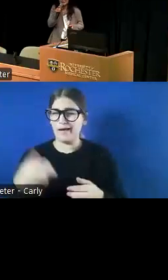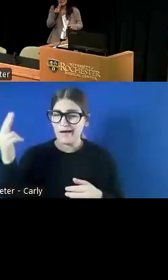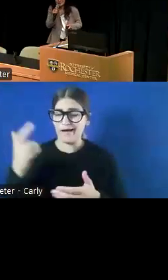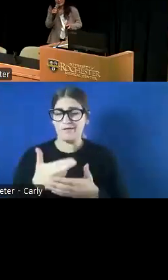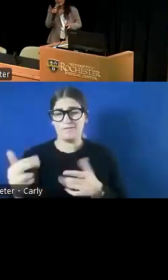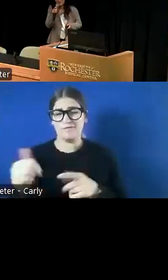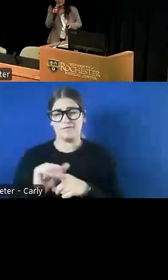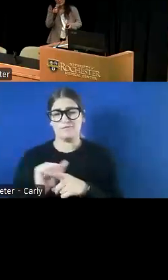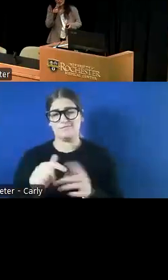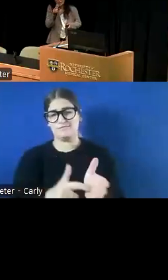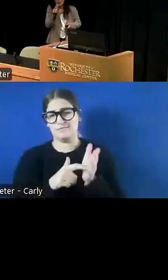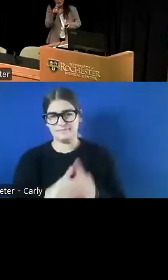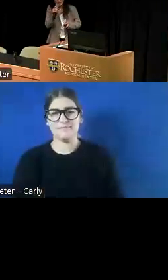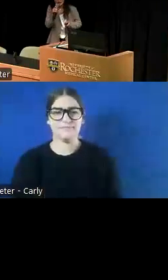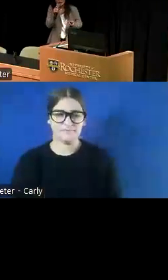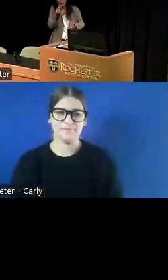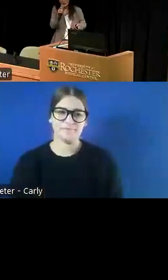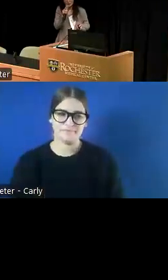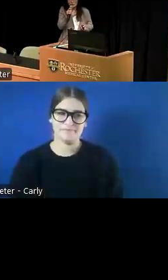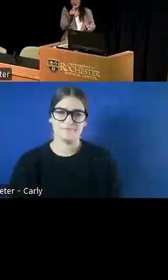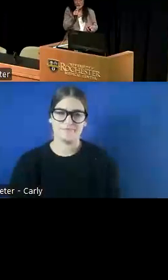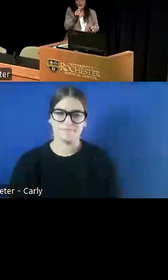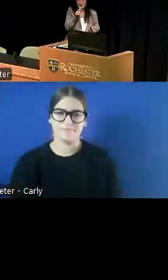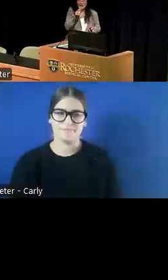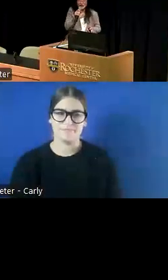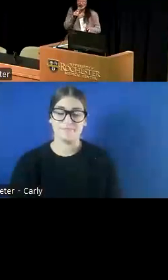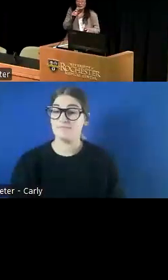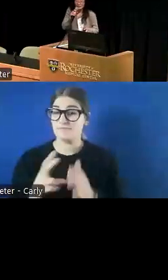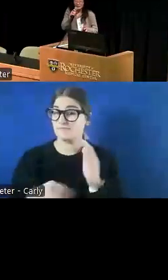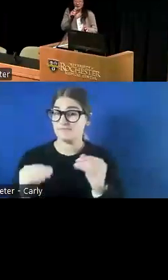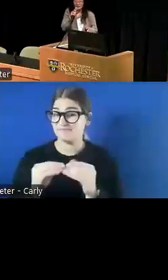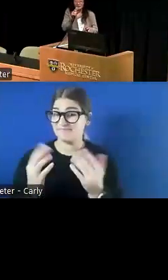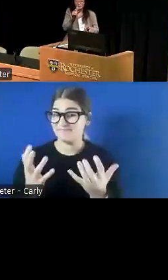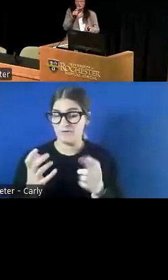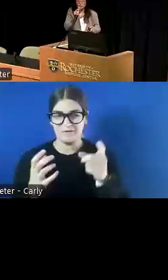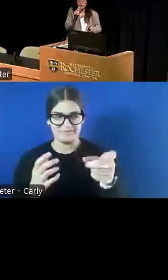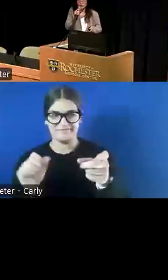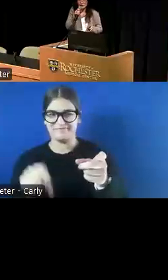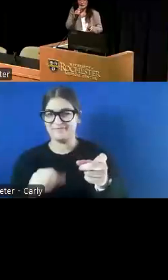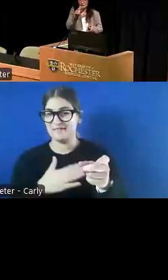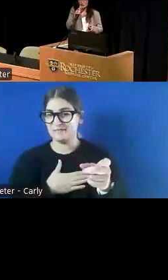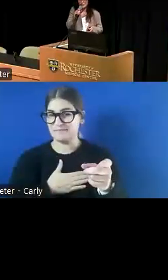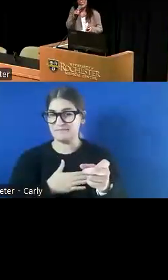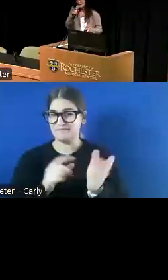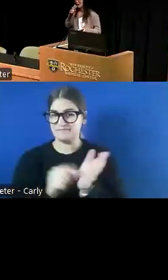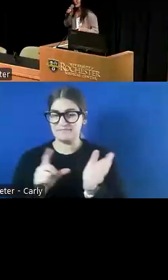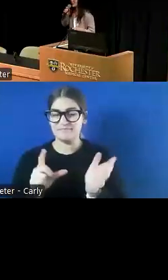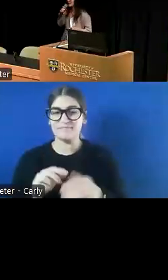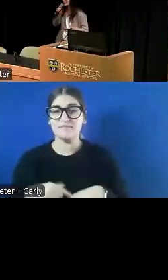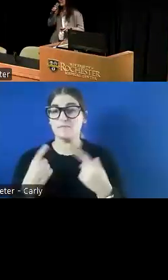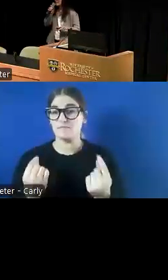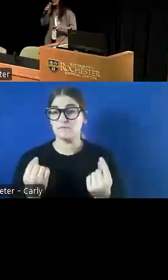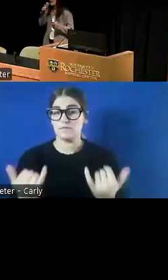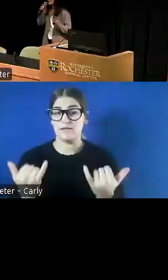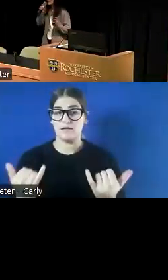training. And so you're welcome to read more about that. And what we are doing now